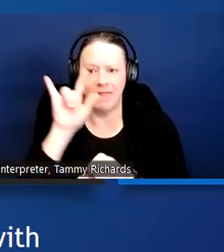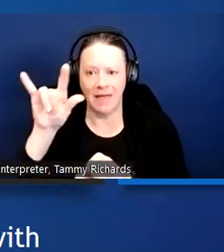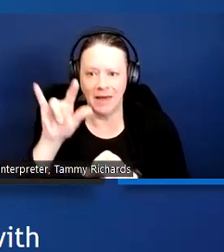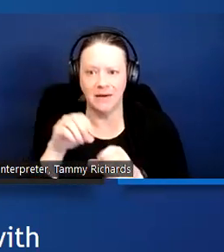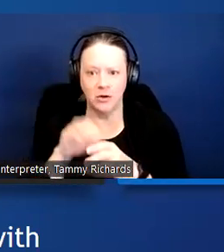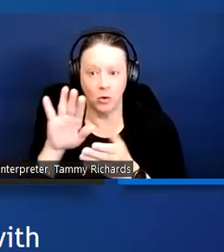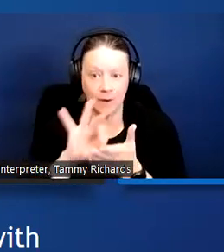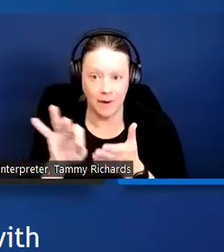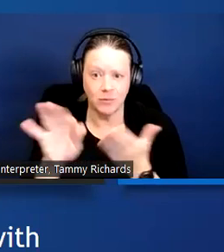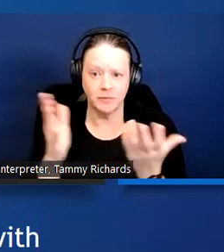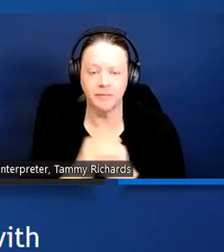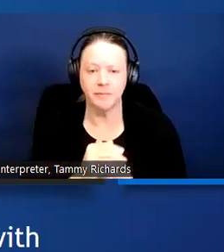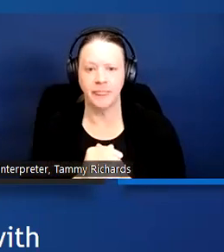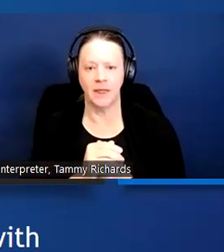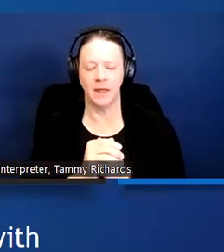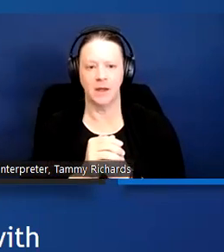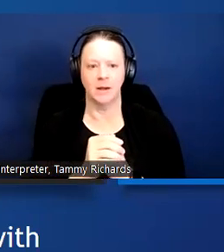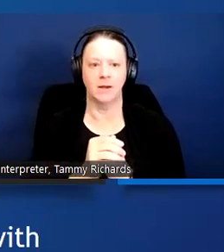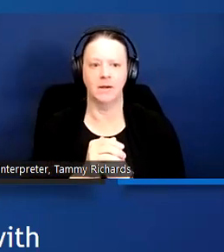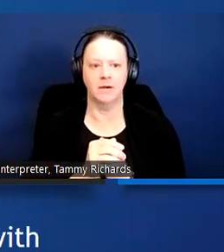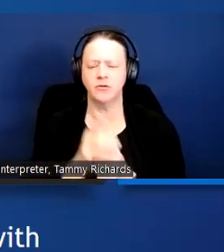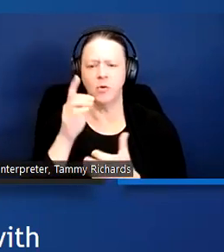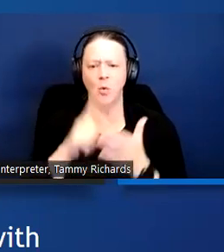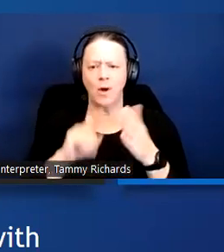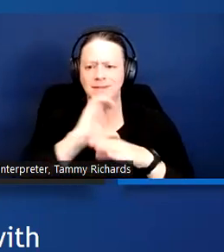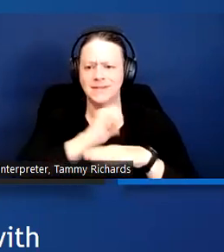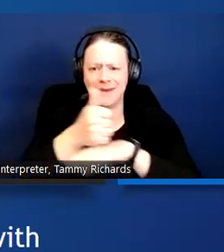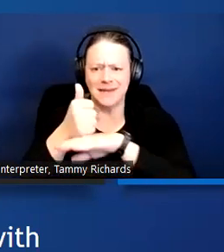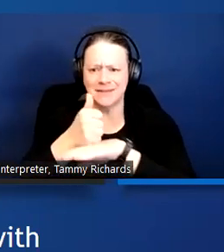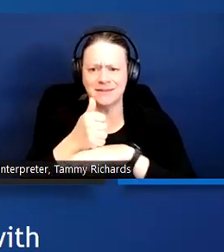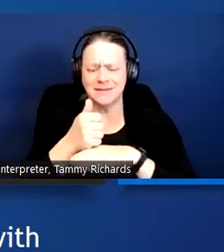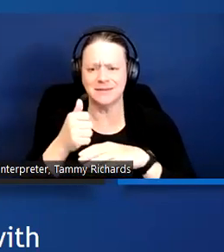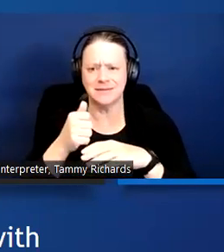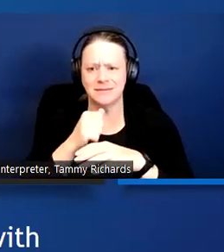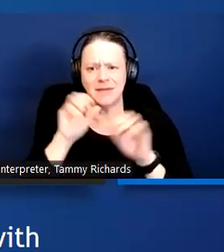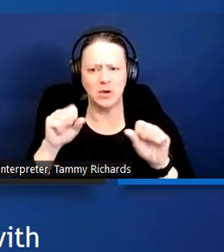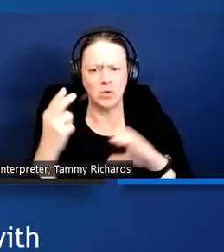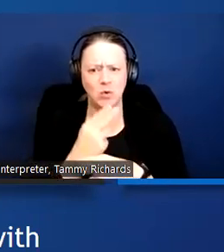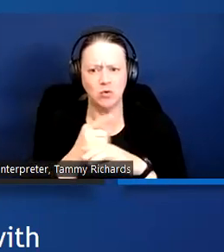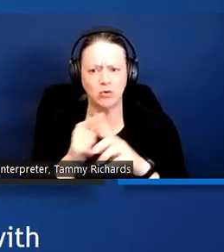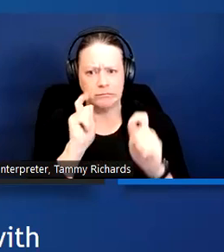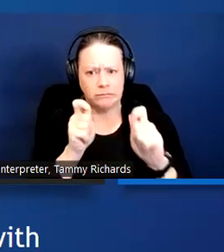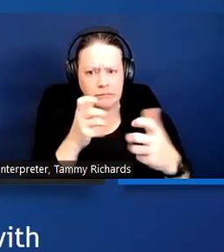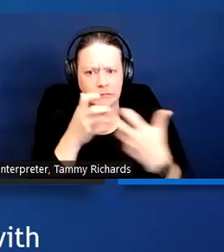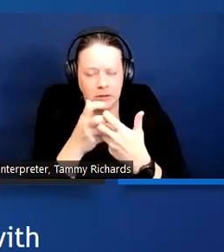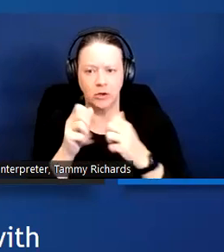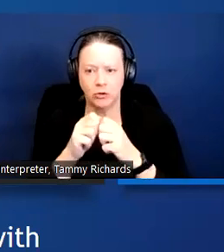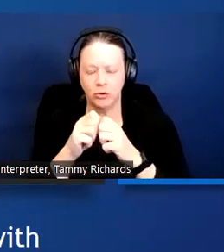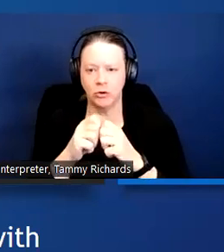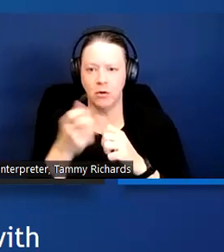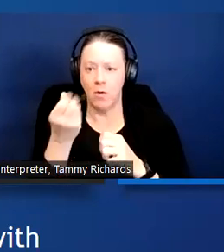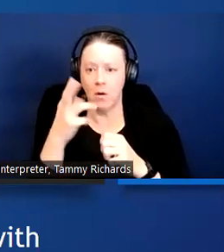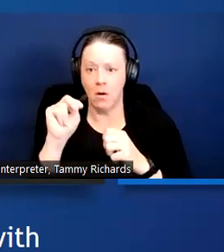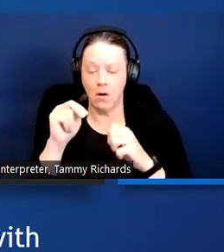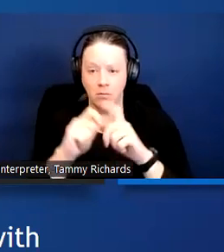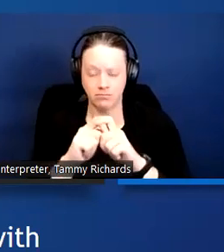account. And so what settings can you use in order to accommodate that? Well, you can turn on magnification if you're